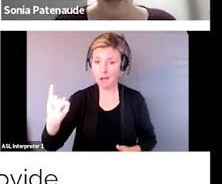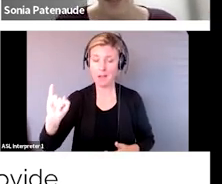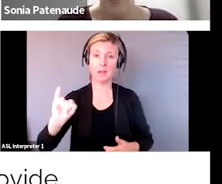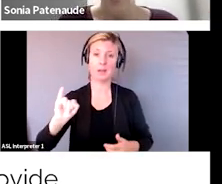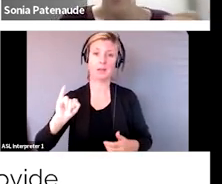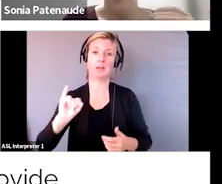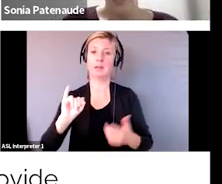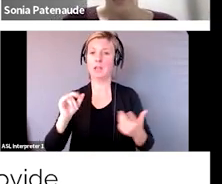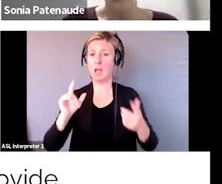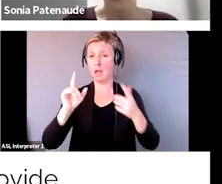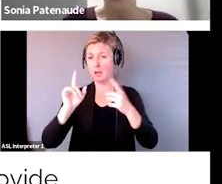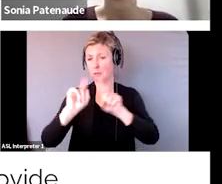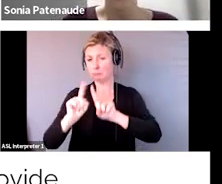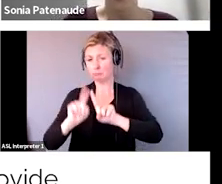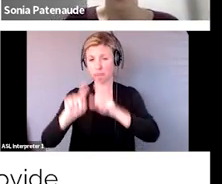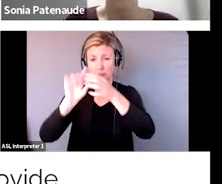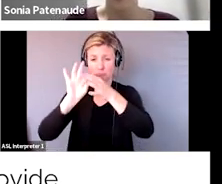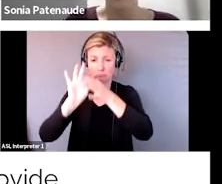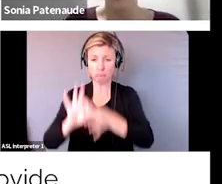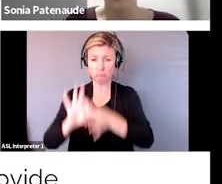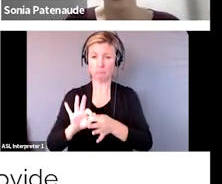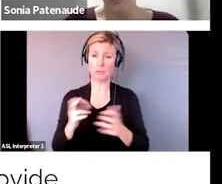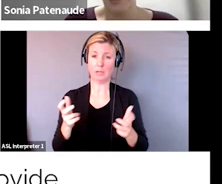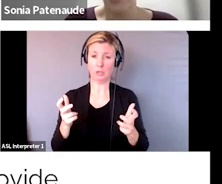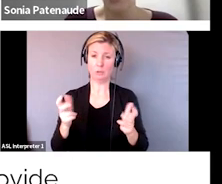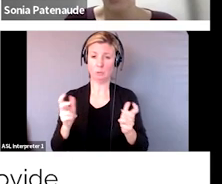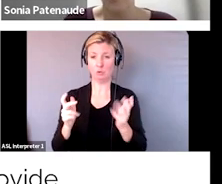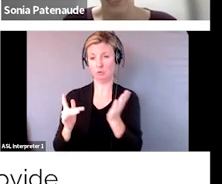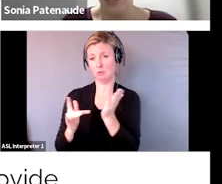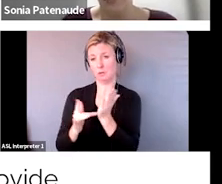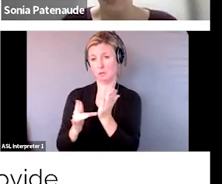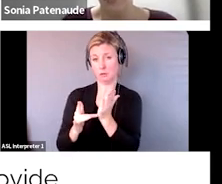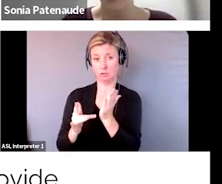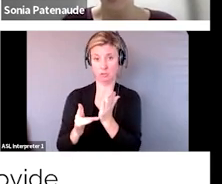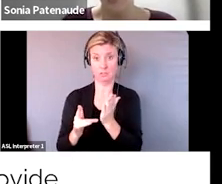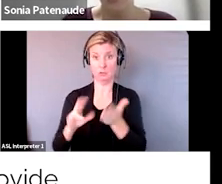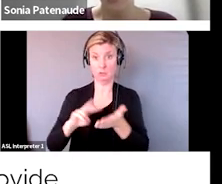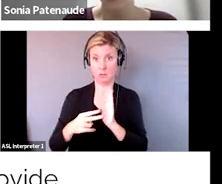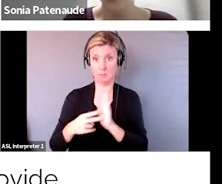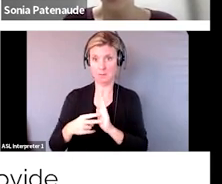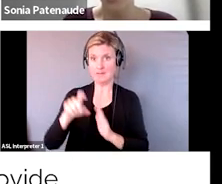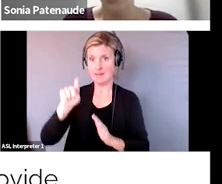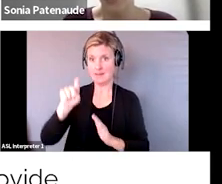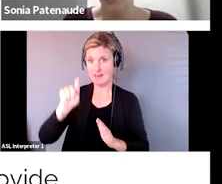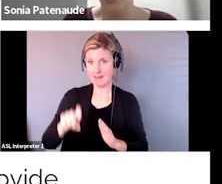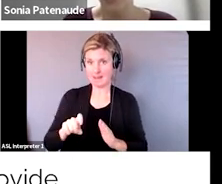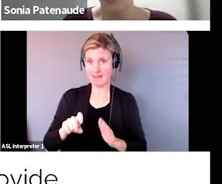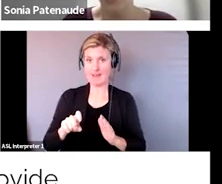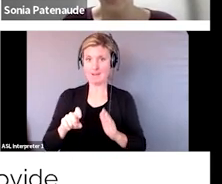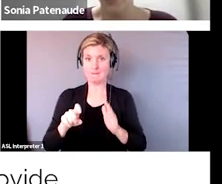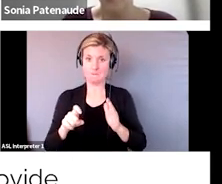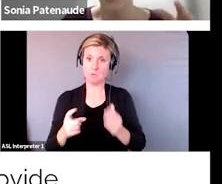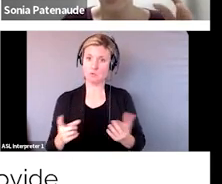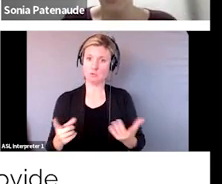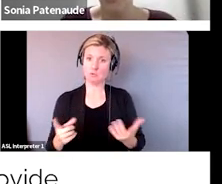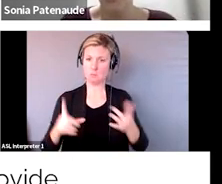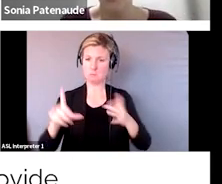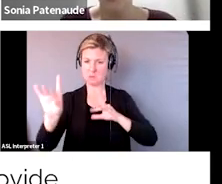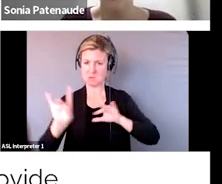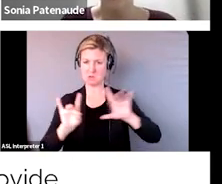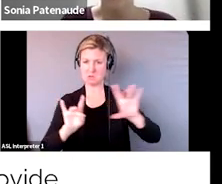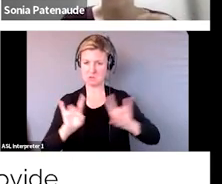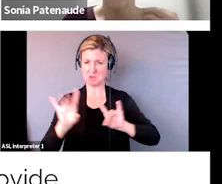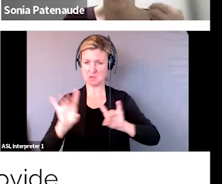computing. That approach required balancing trade secrets and patents alongside with open innovation. And